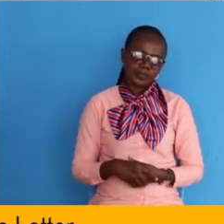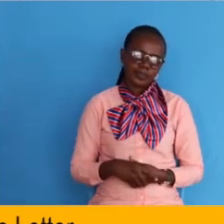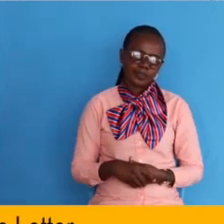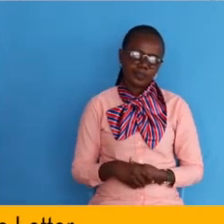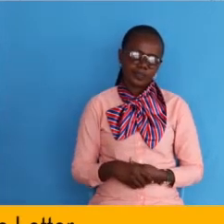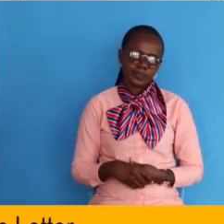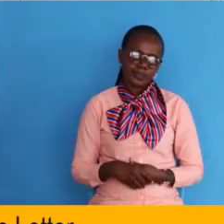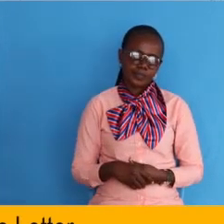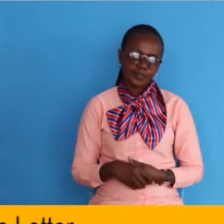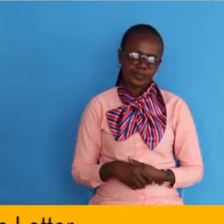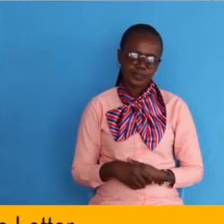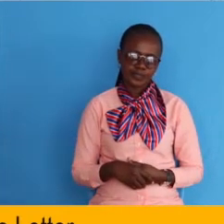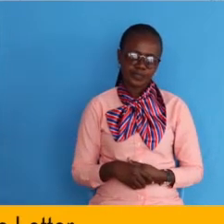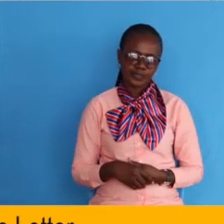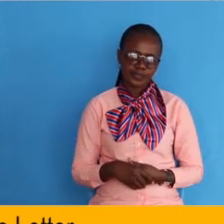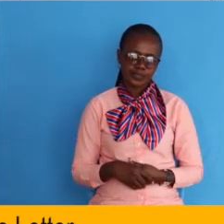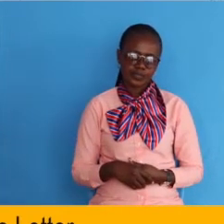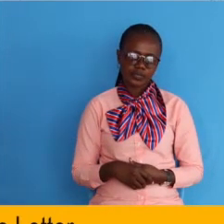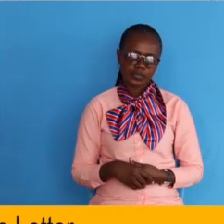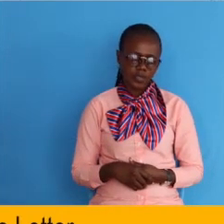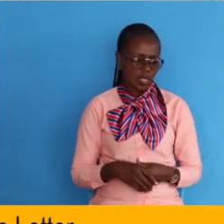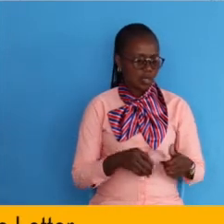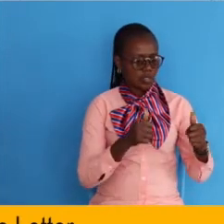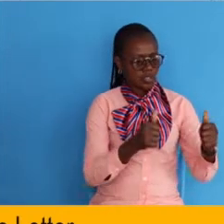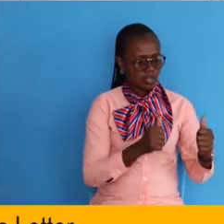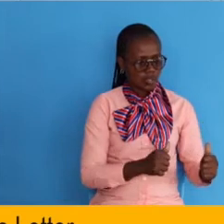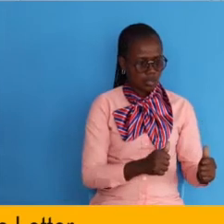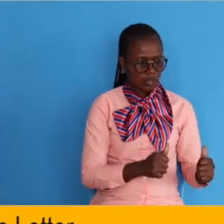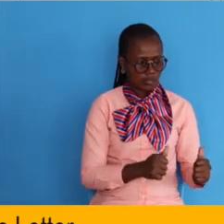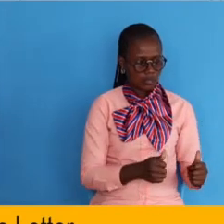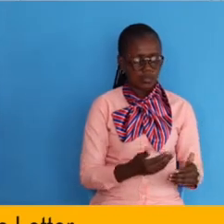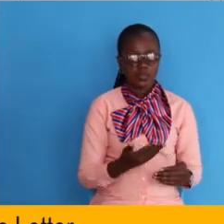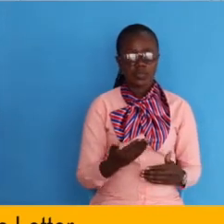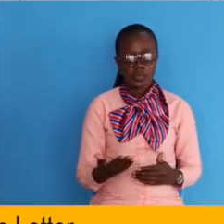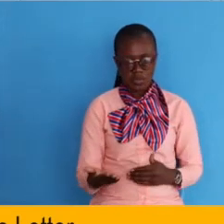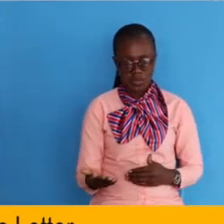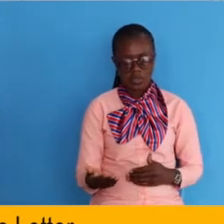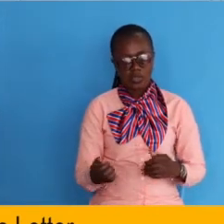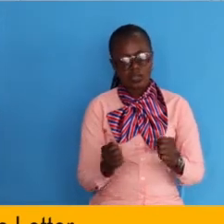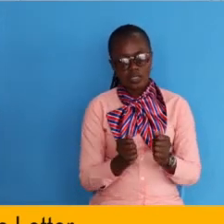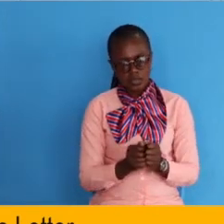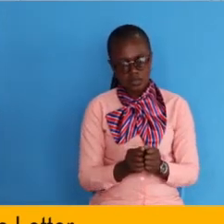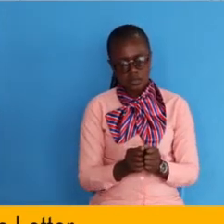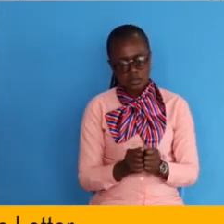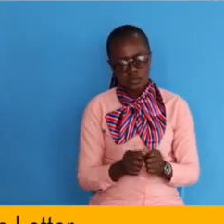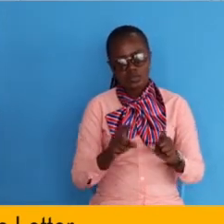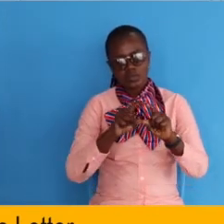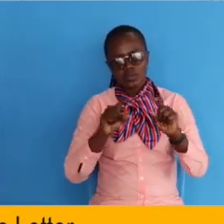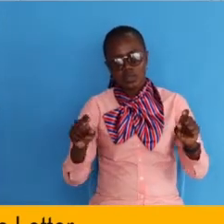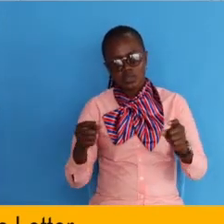ordered? So that one will depend on what is the subject of your